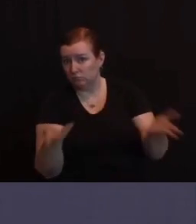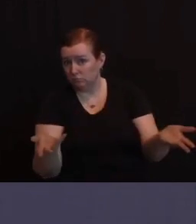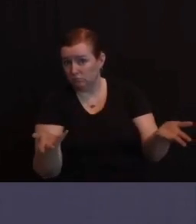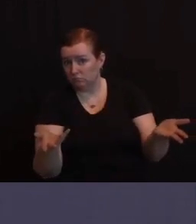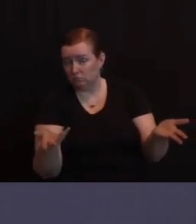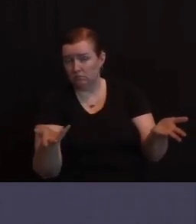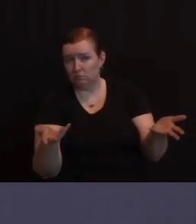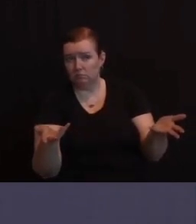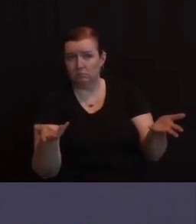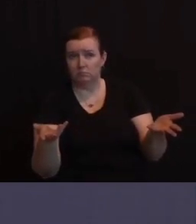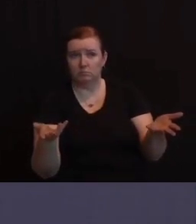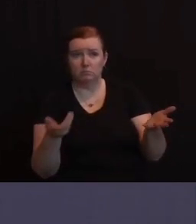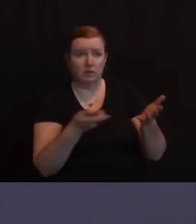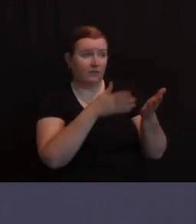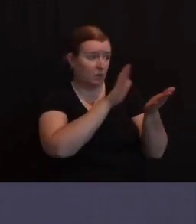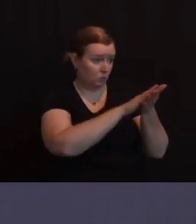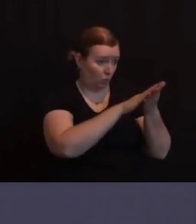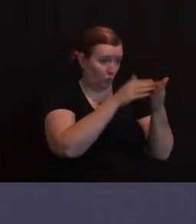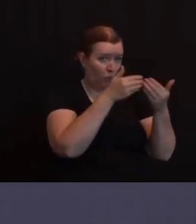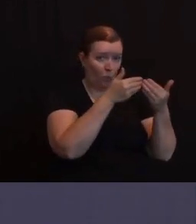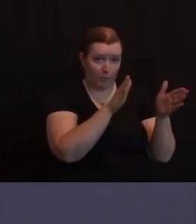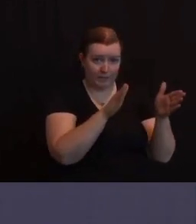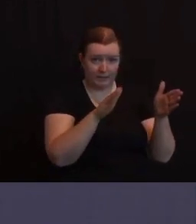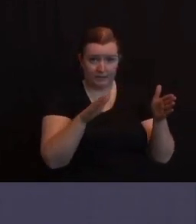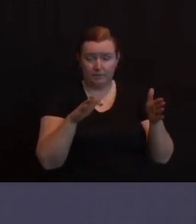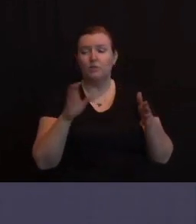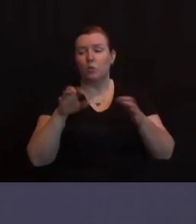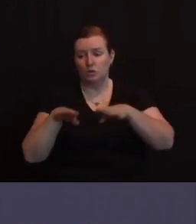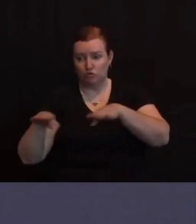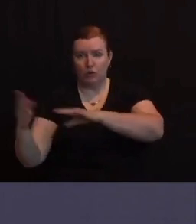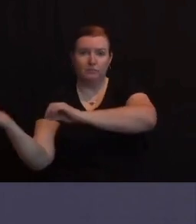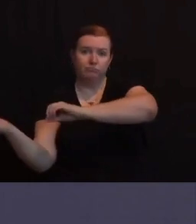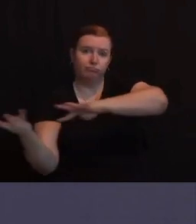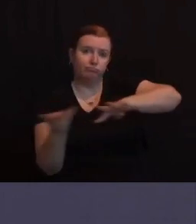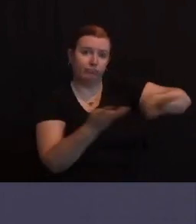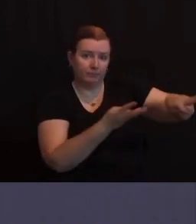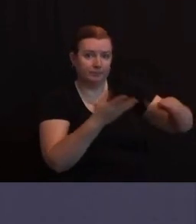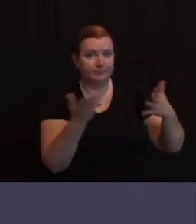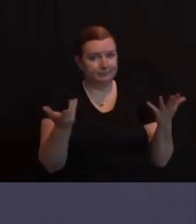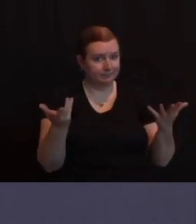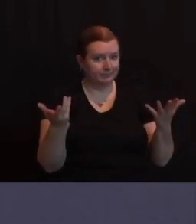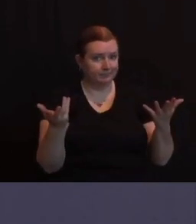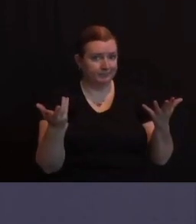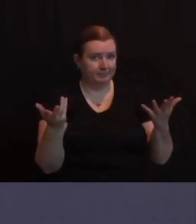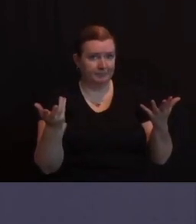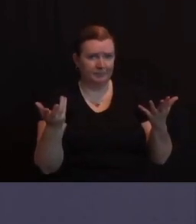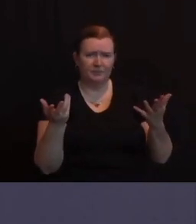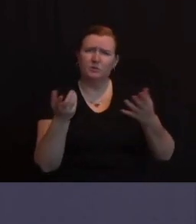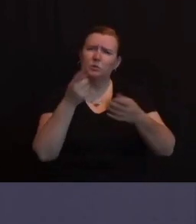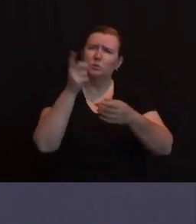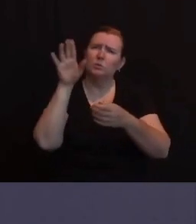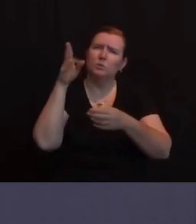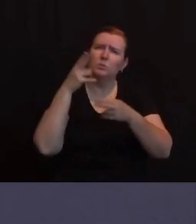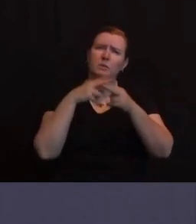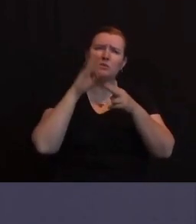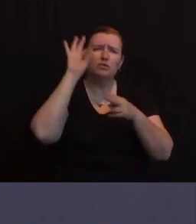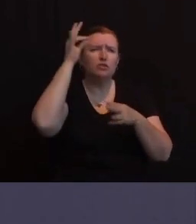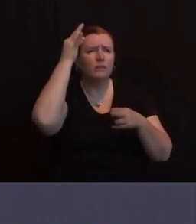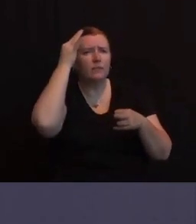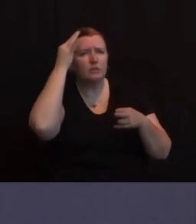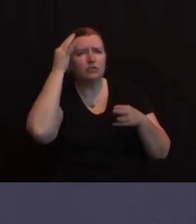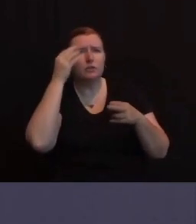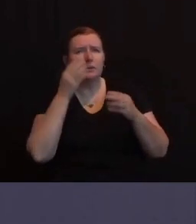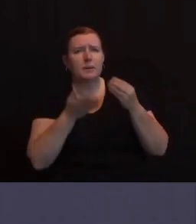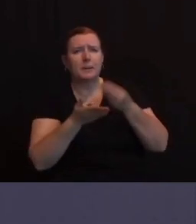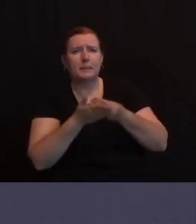hybrid model? Additionally, for the Commissioner, last week you mentioned that federal funding for New Jersey to create a statewide